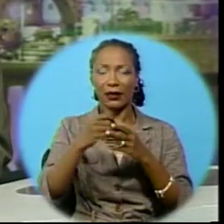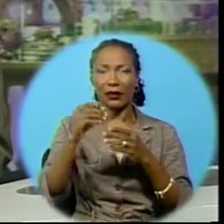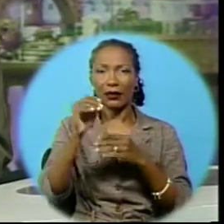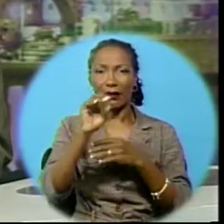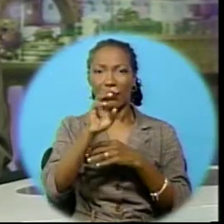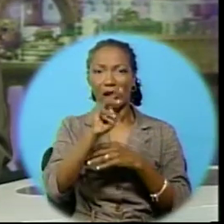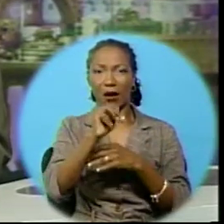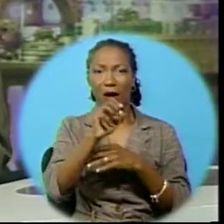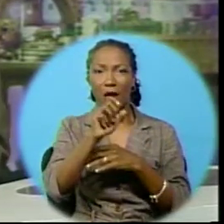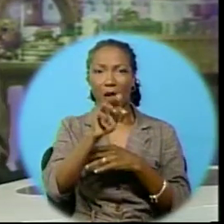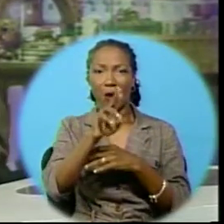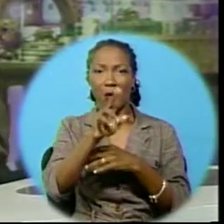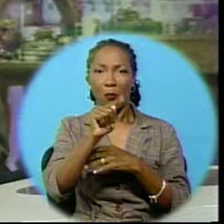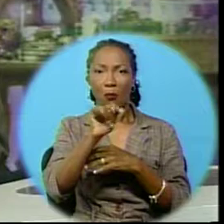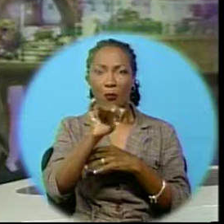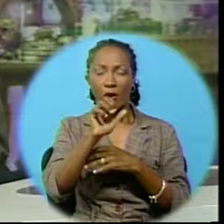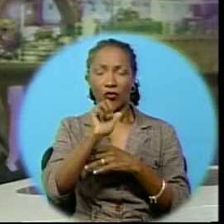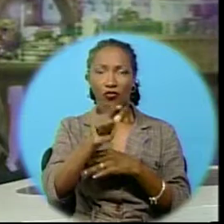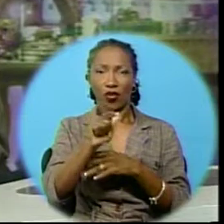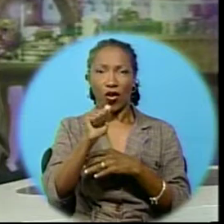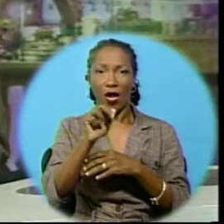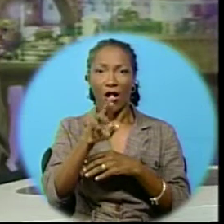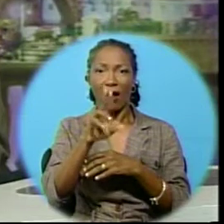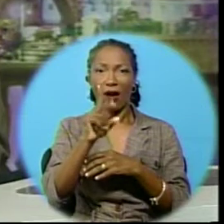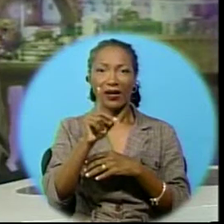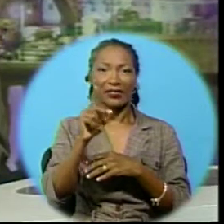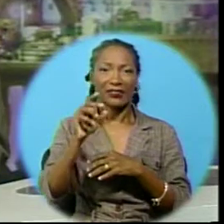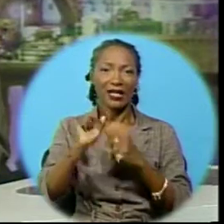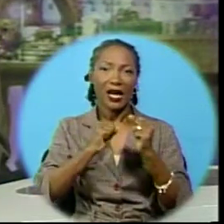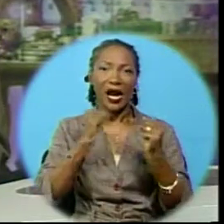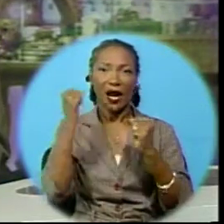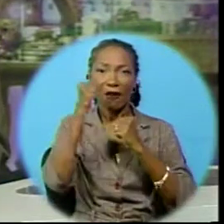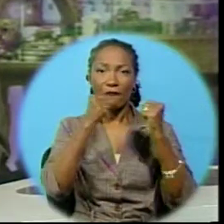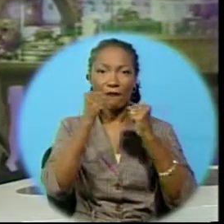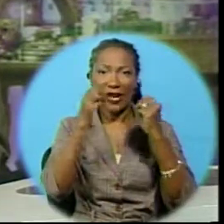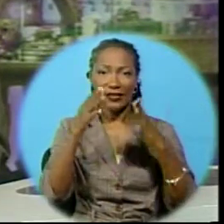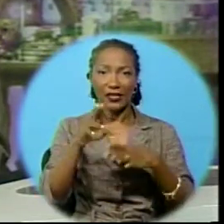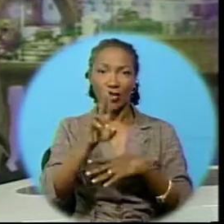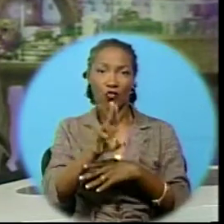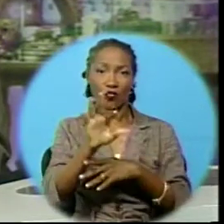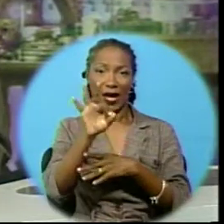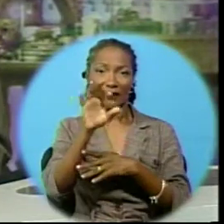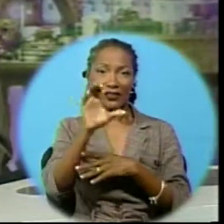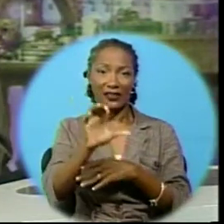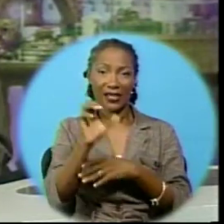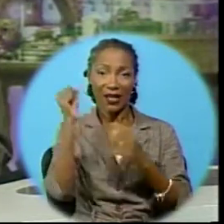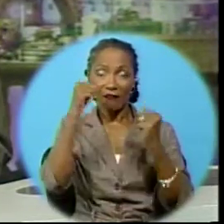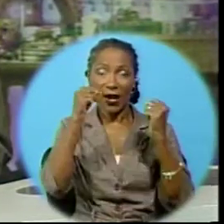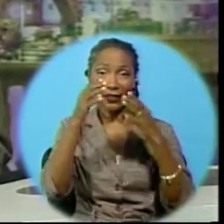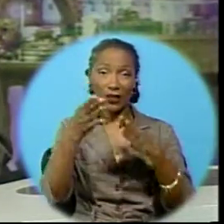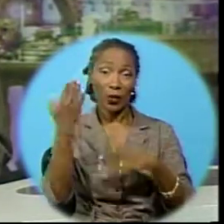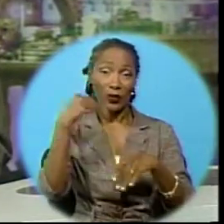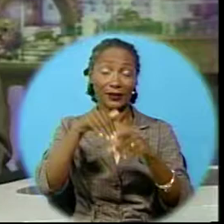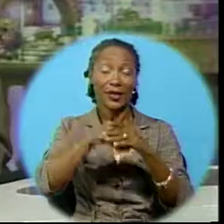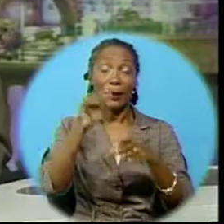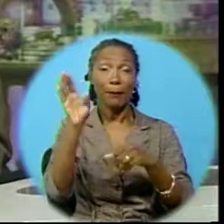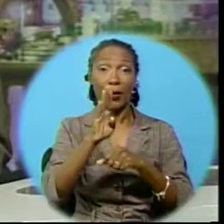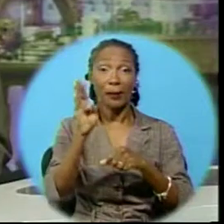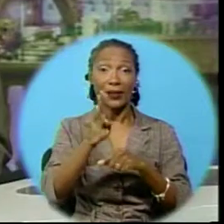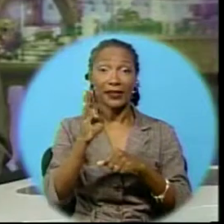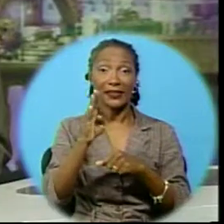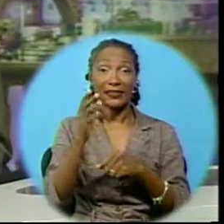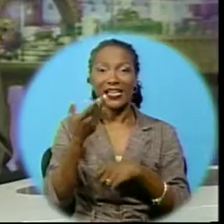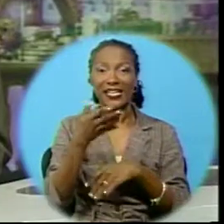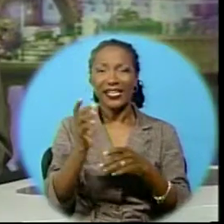Fighting Championship fighter Kit Cope, he's a UFC fighter, well, he was in Barbados. Cope,